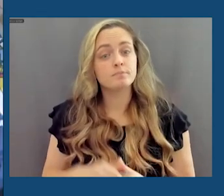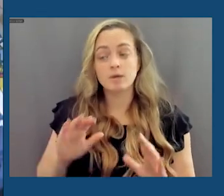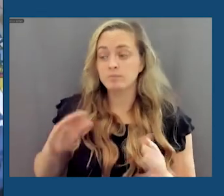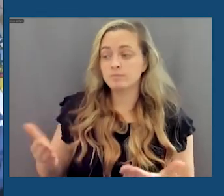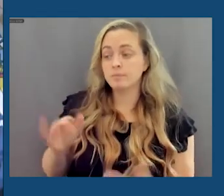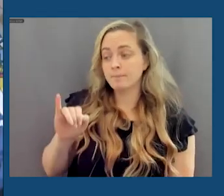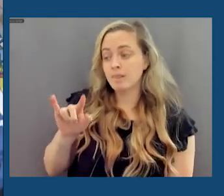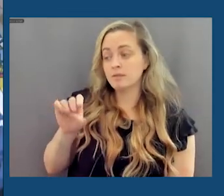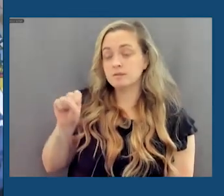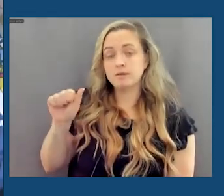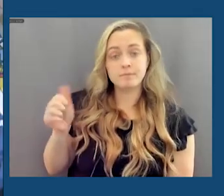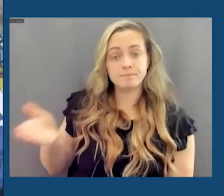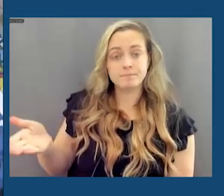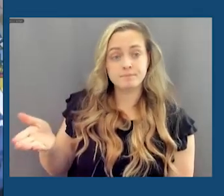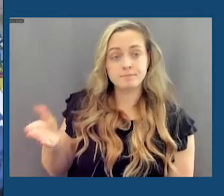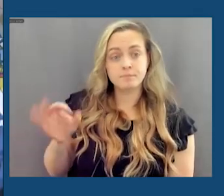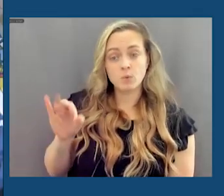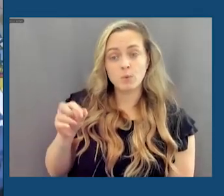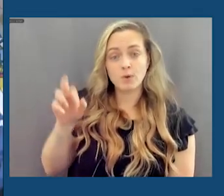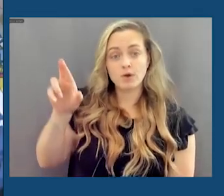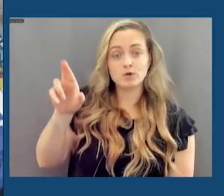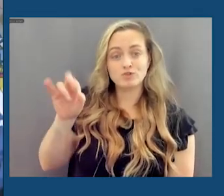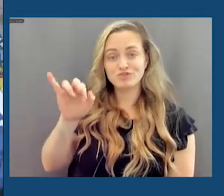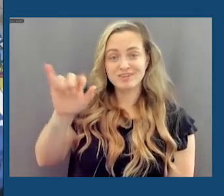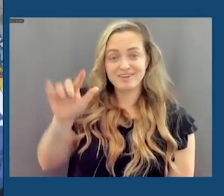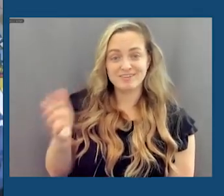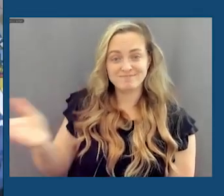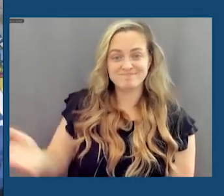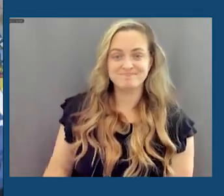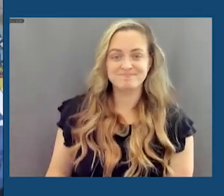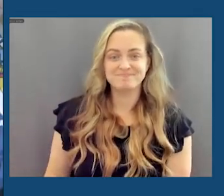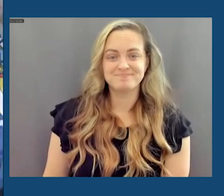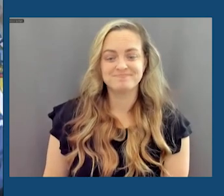Melissa O'Connor, Retail.